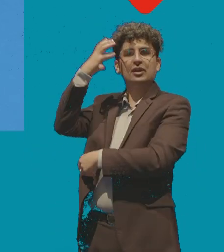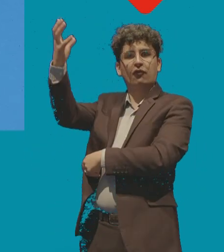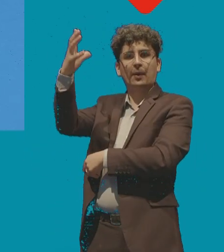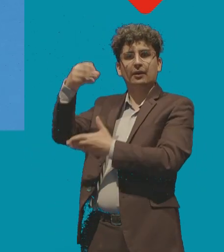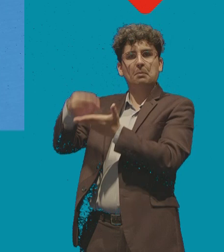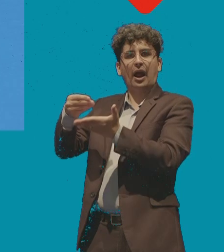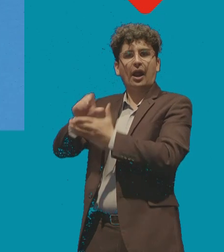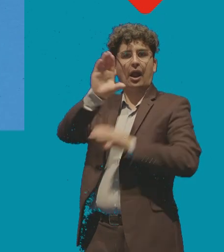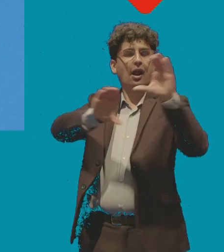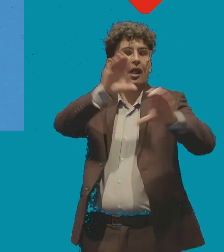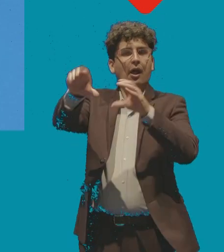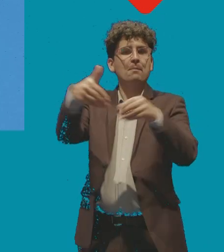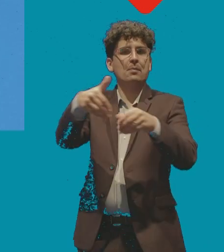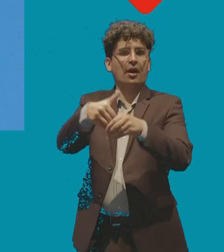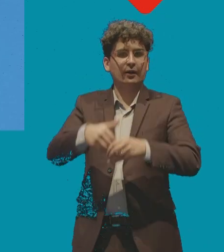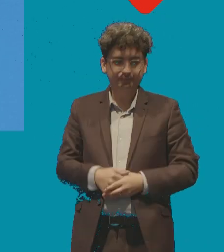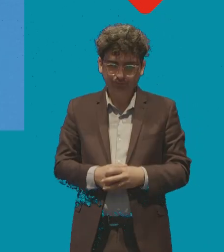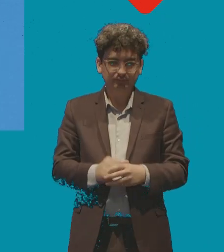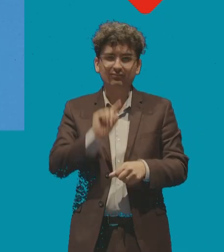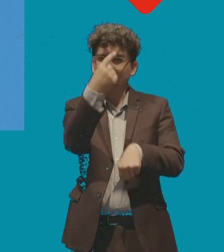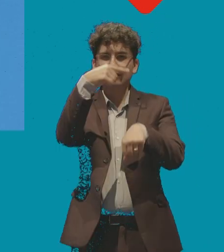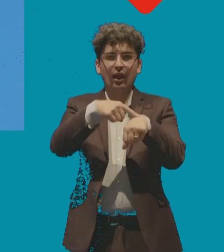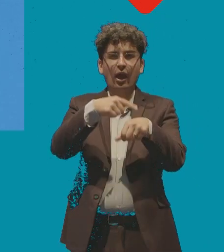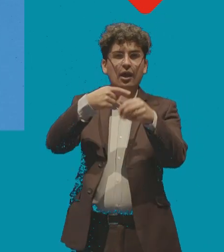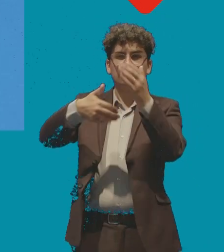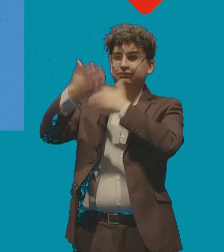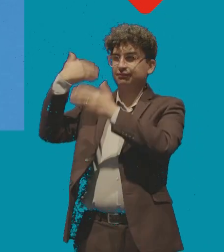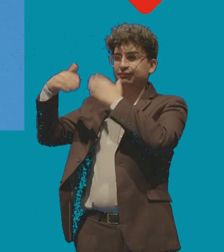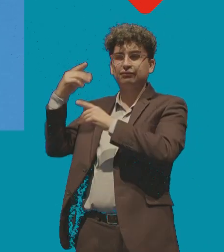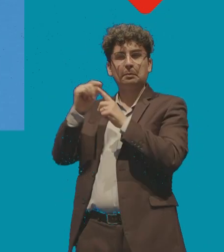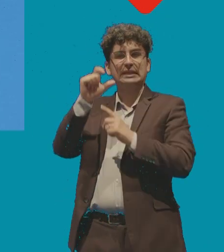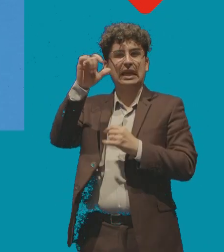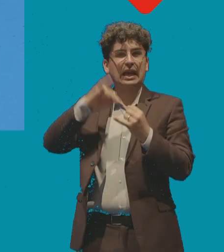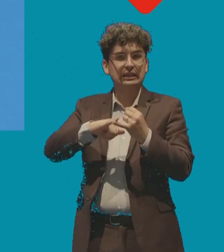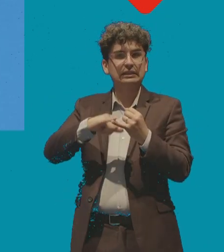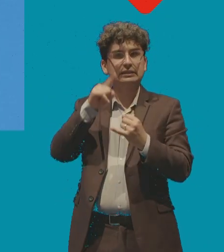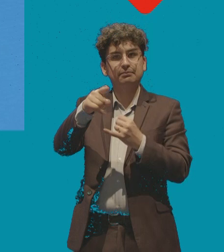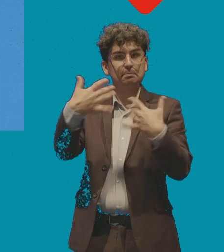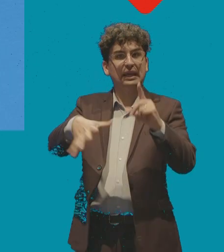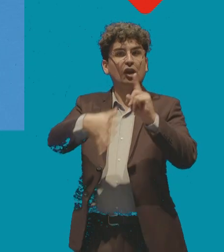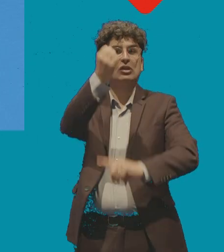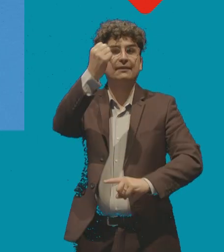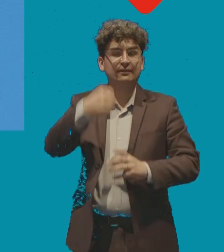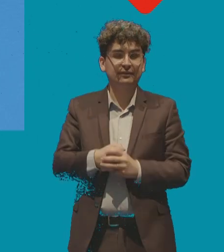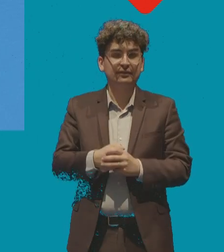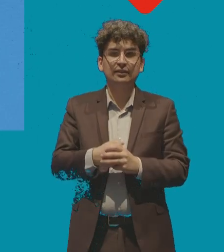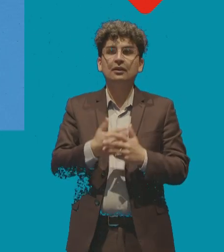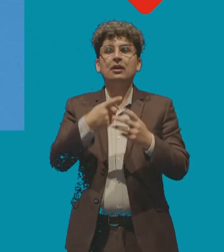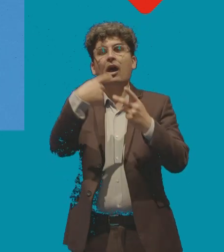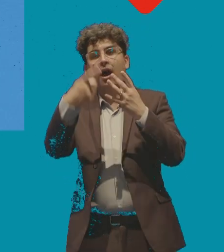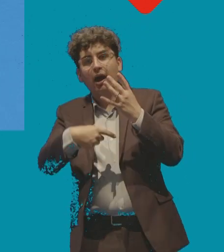in the pockets of our members. For the first time in the history of PCS, that was achieved. Elsewhere, this rotten